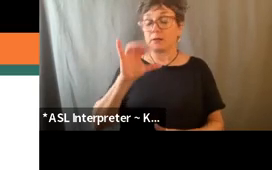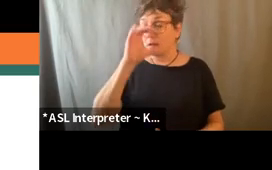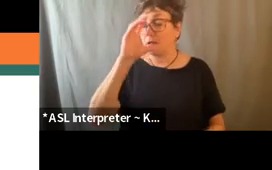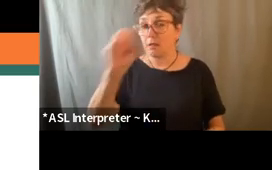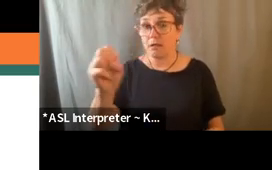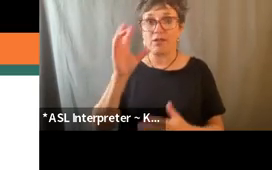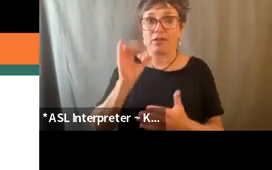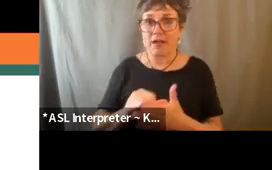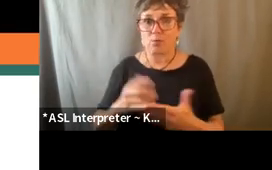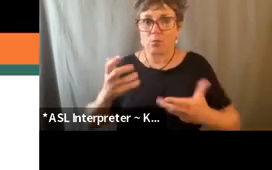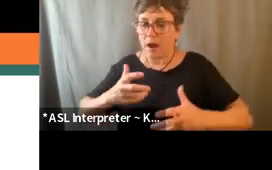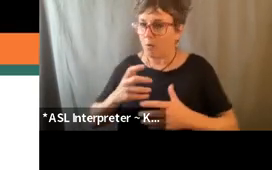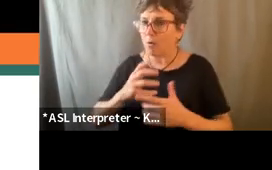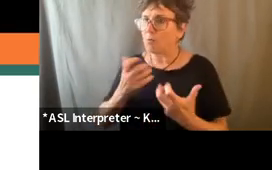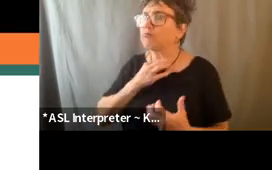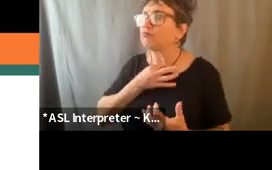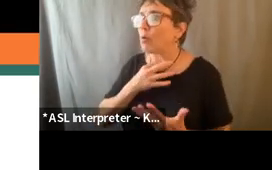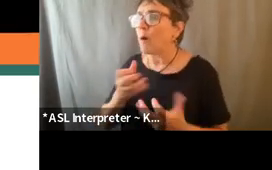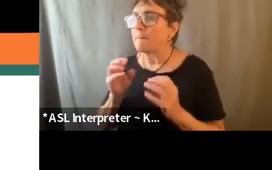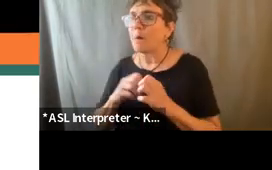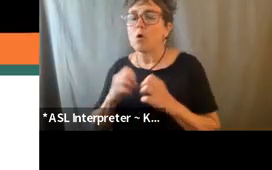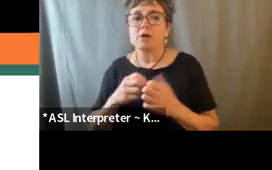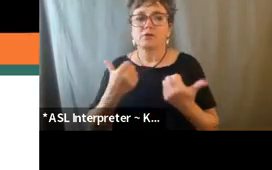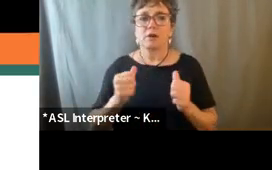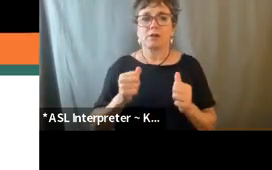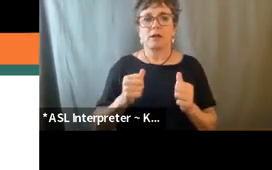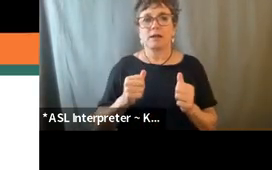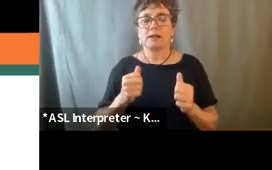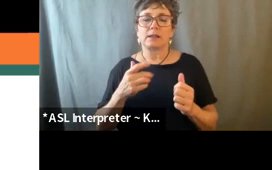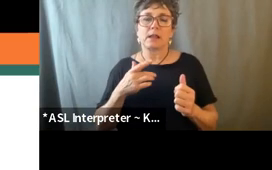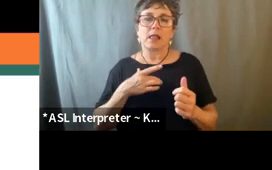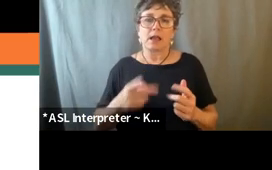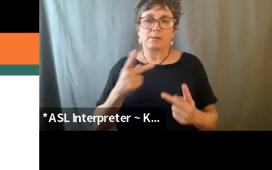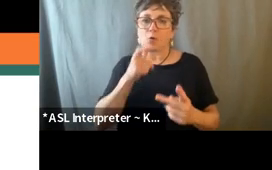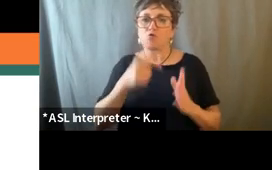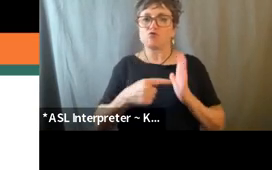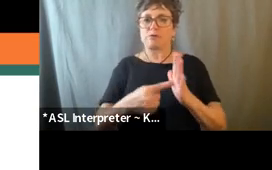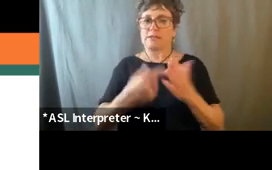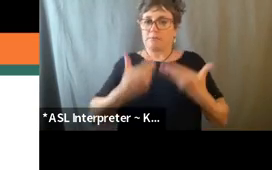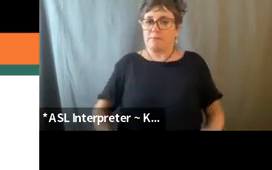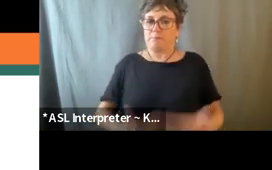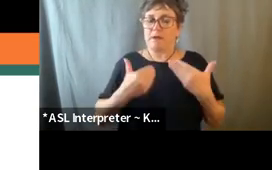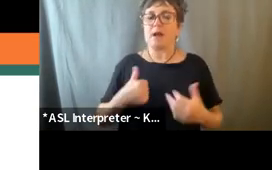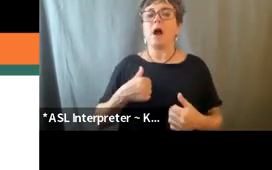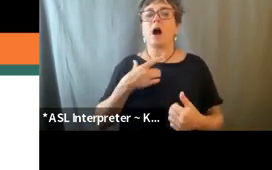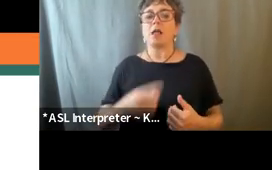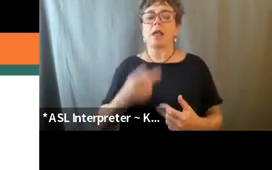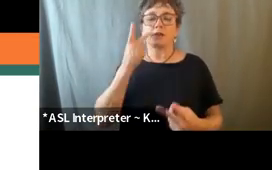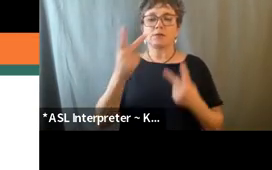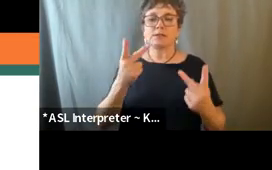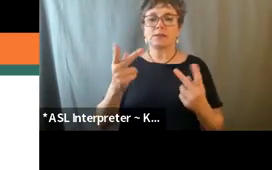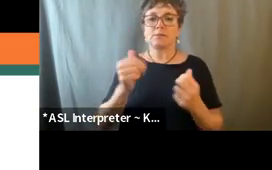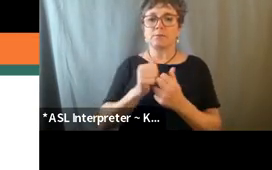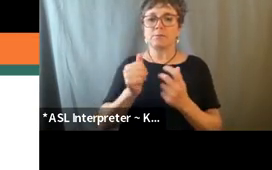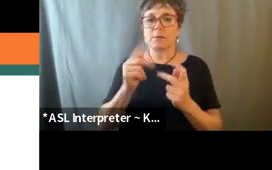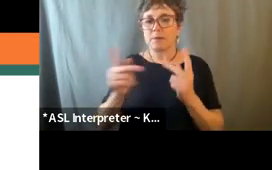as well is, people that can represent me. So I like seeing people with disabilities. I like seeing people of more diverse